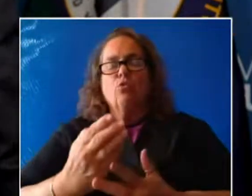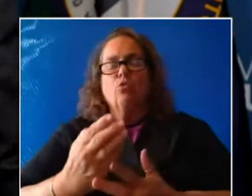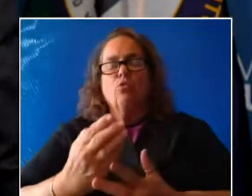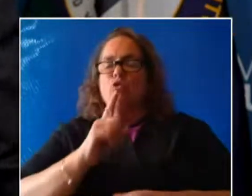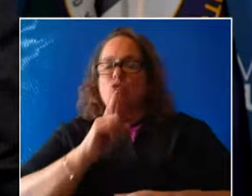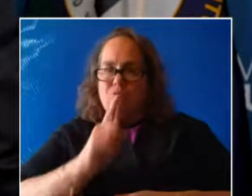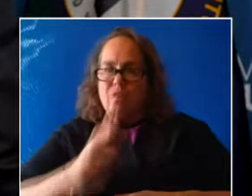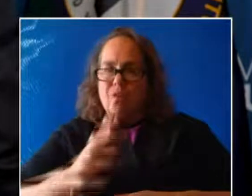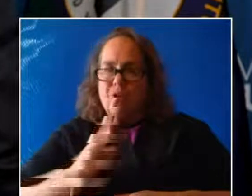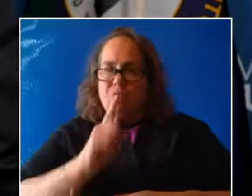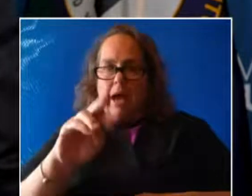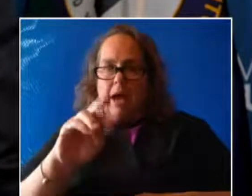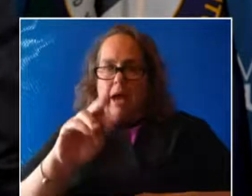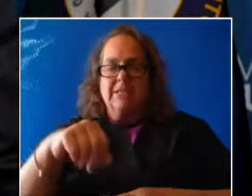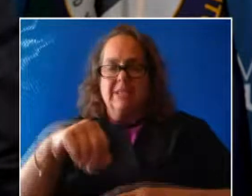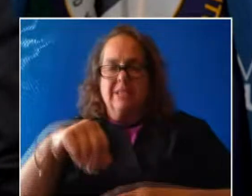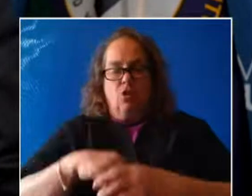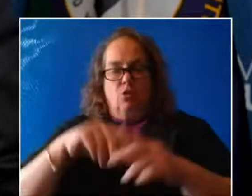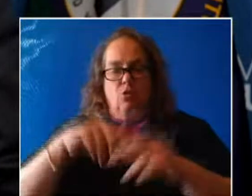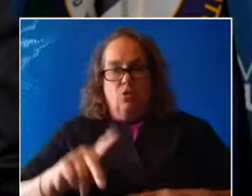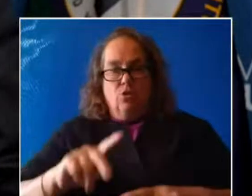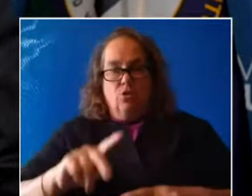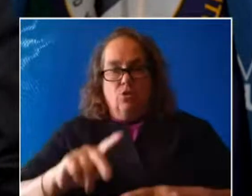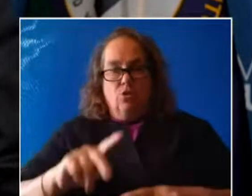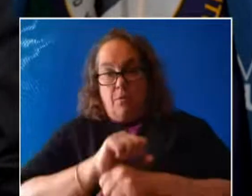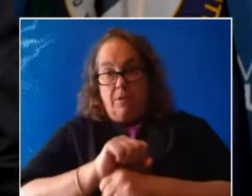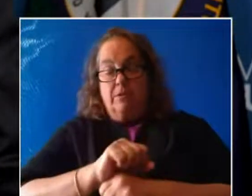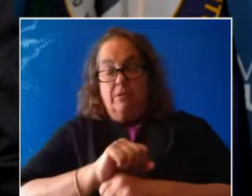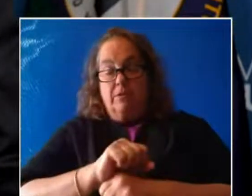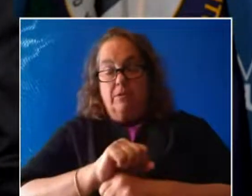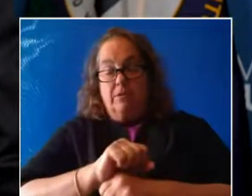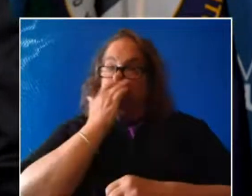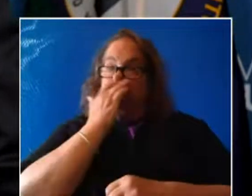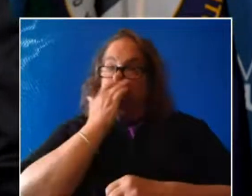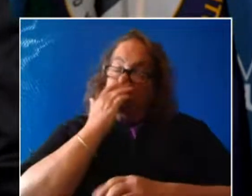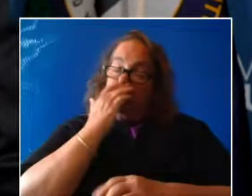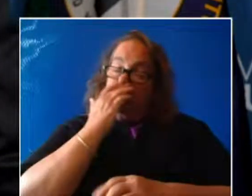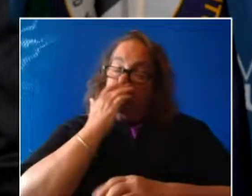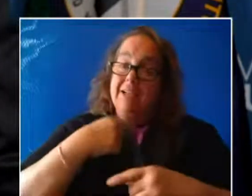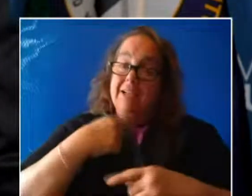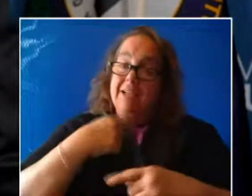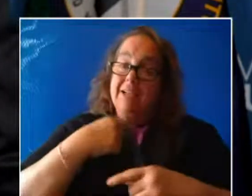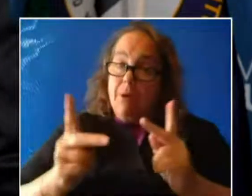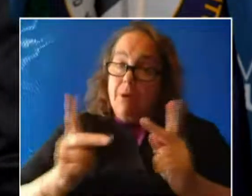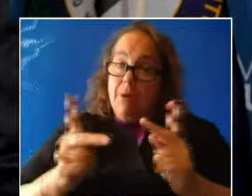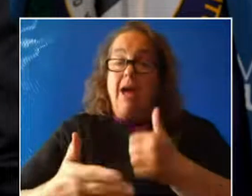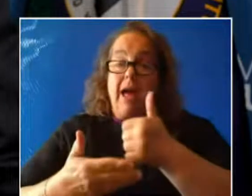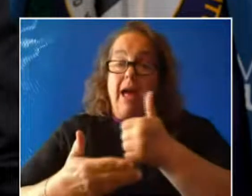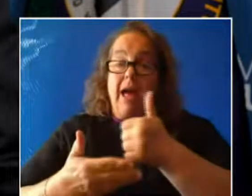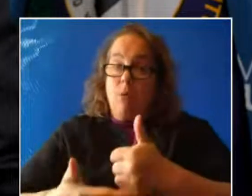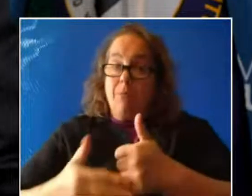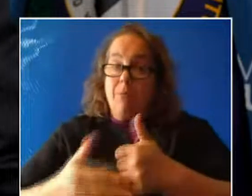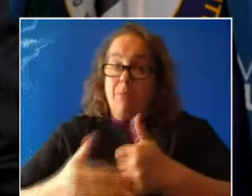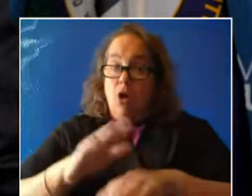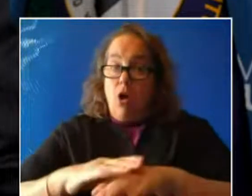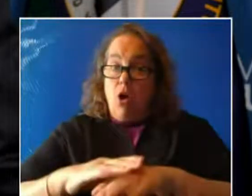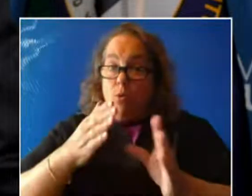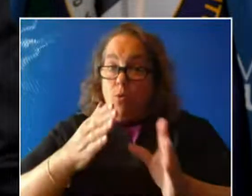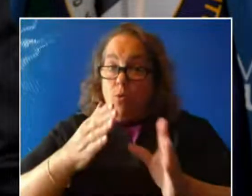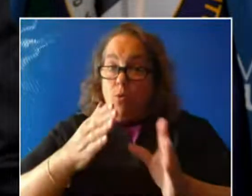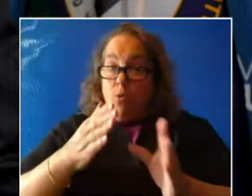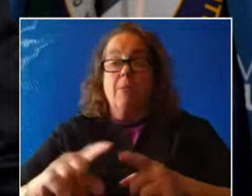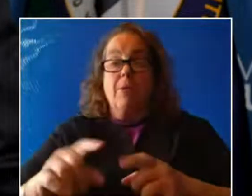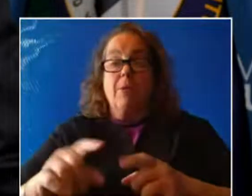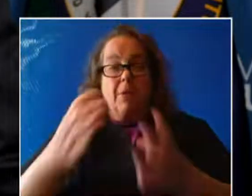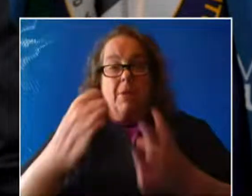the fraudulent claims. So what I'd tell people is I think help us on the way. It is still a lot of claims that are out there that we got to get